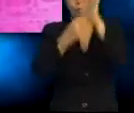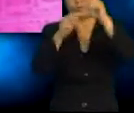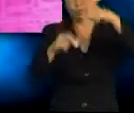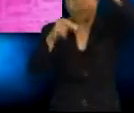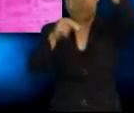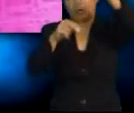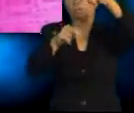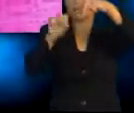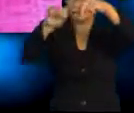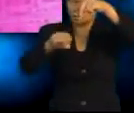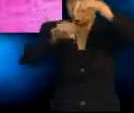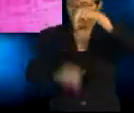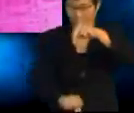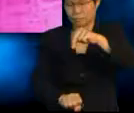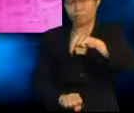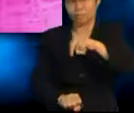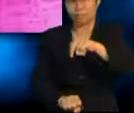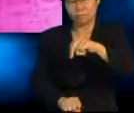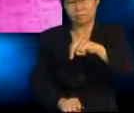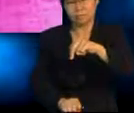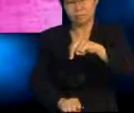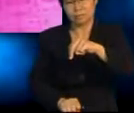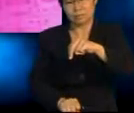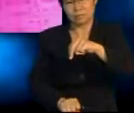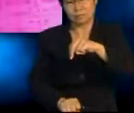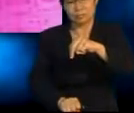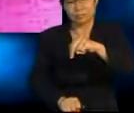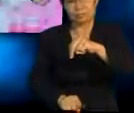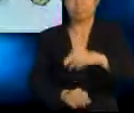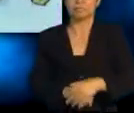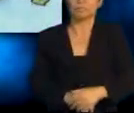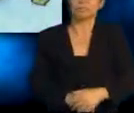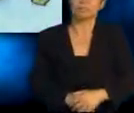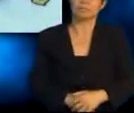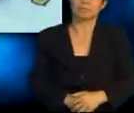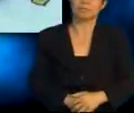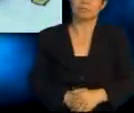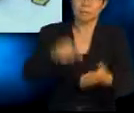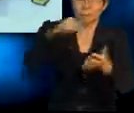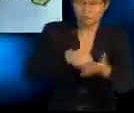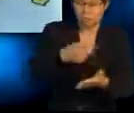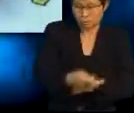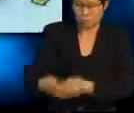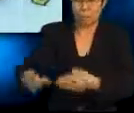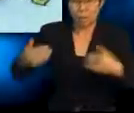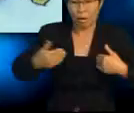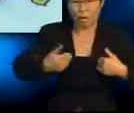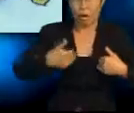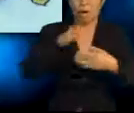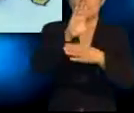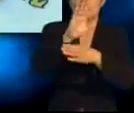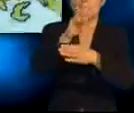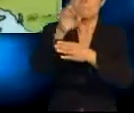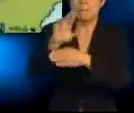earth, while the south pole points to the south. This property of a bar